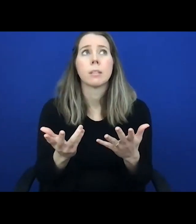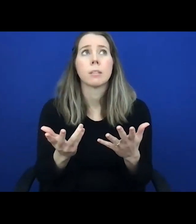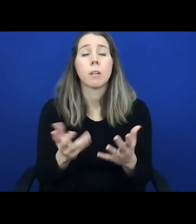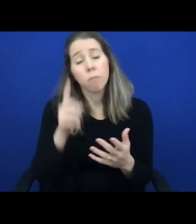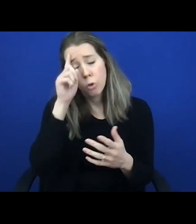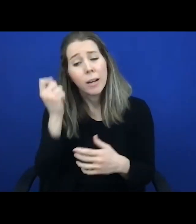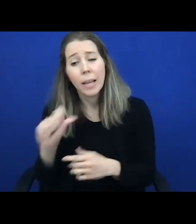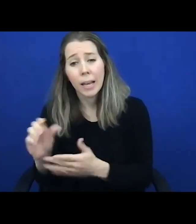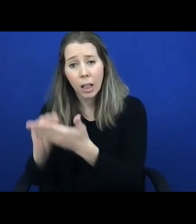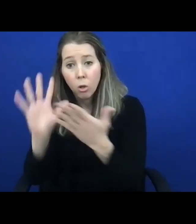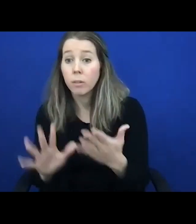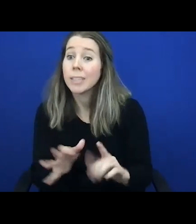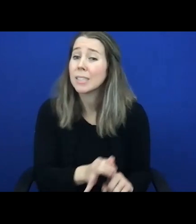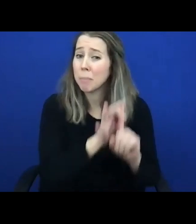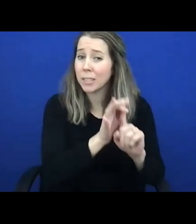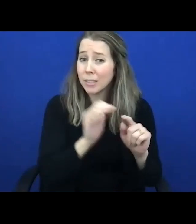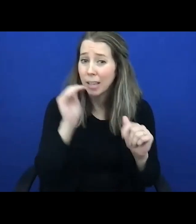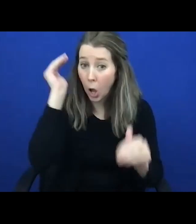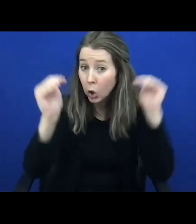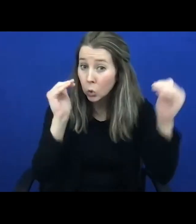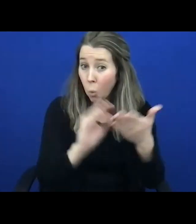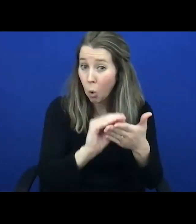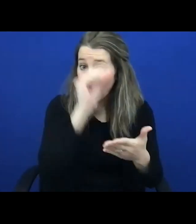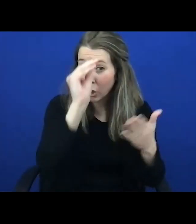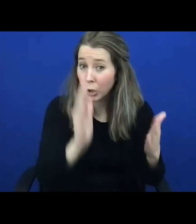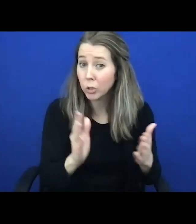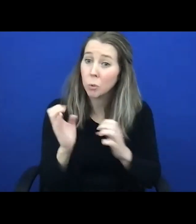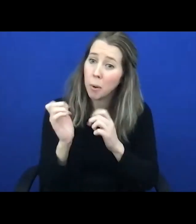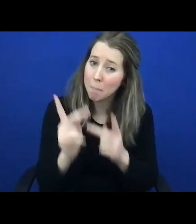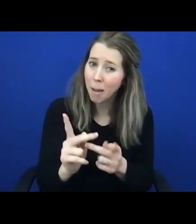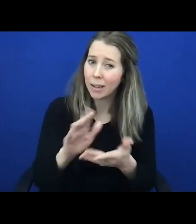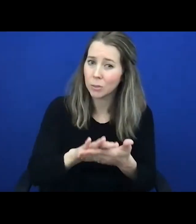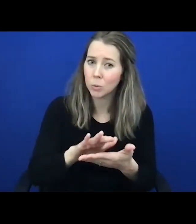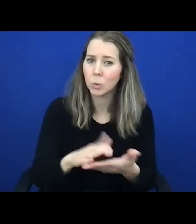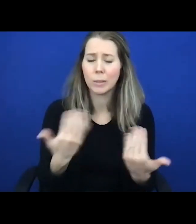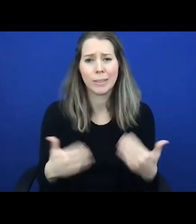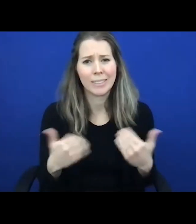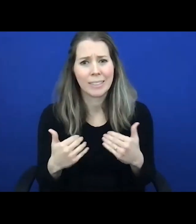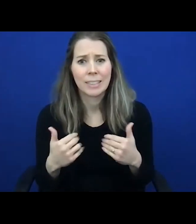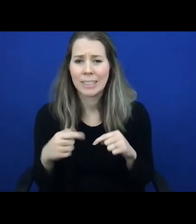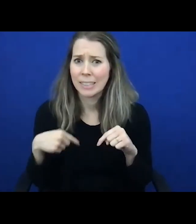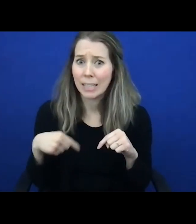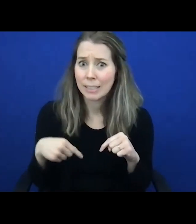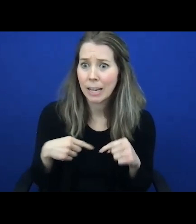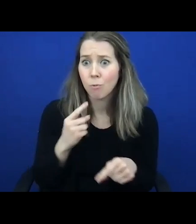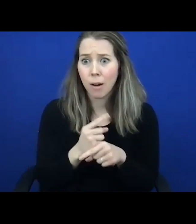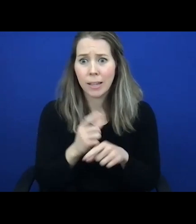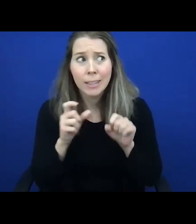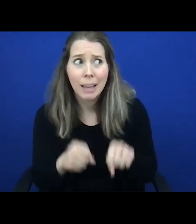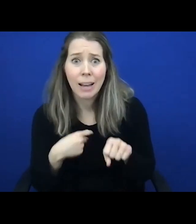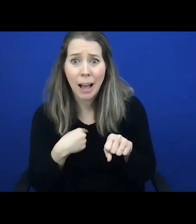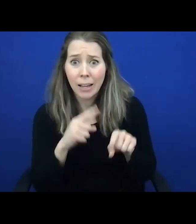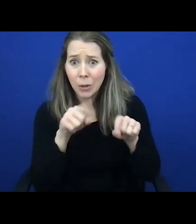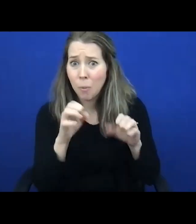learner, but especially for adult learners returning back to school, it's a little anxiety producing. Can I really do